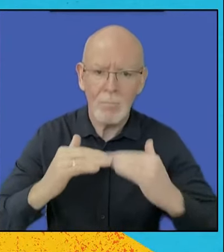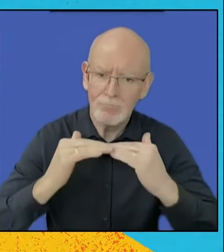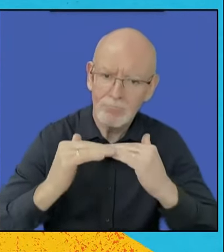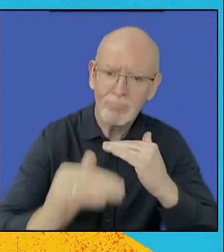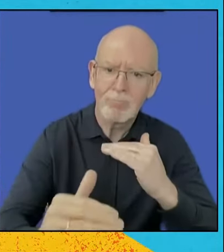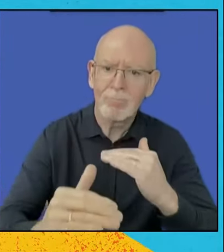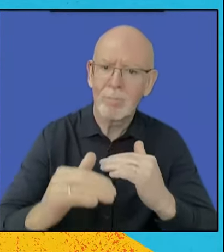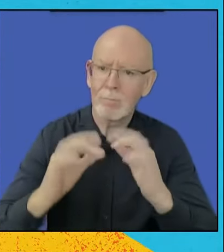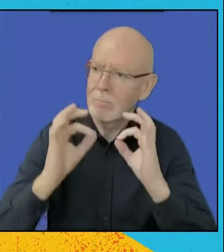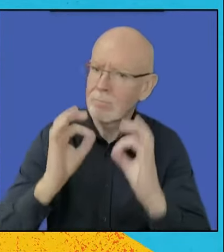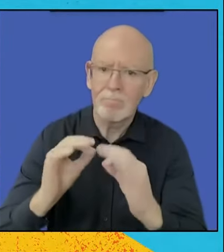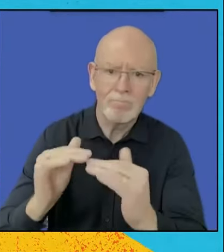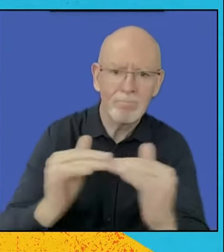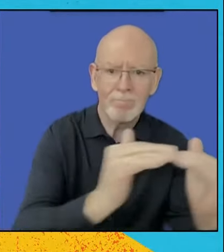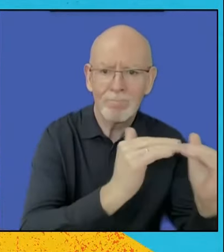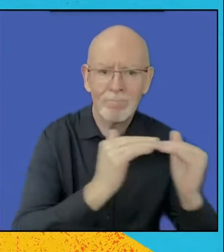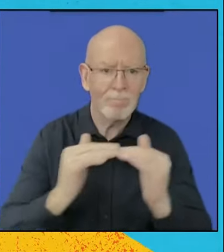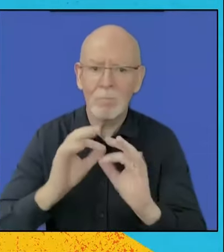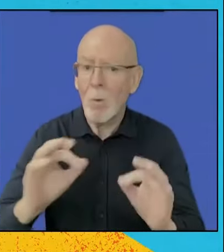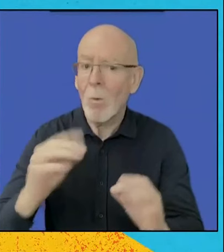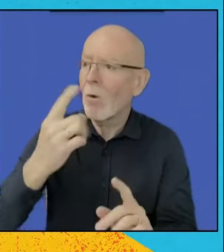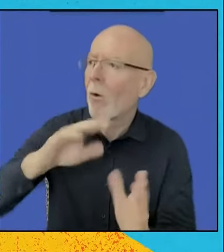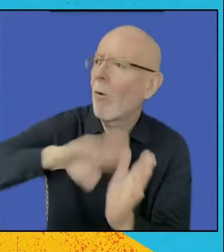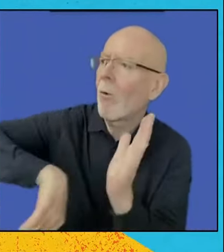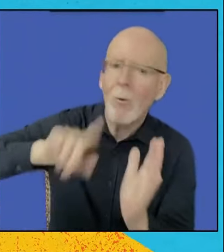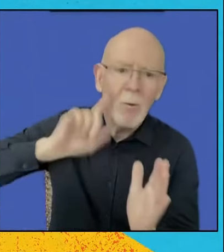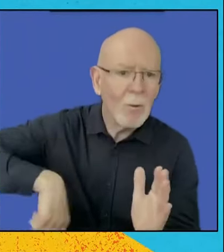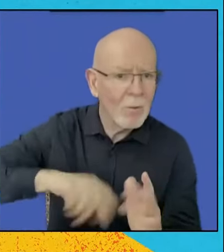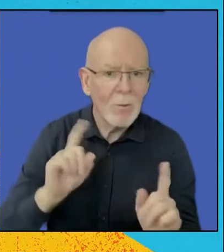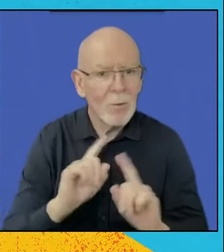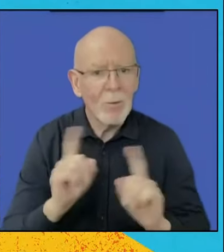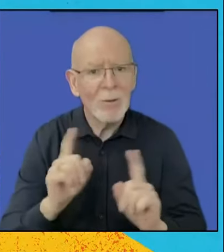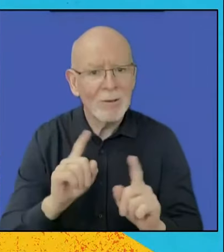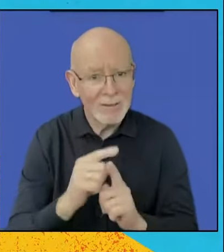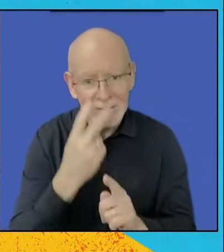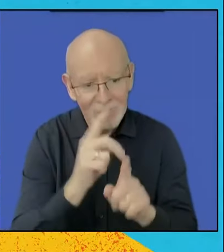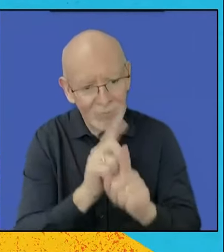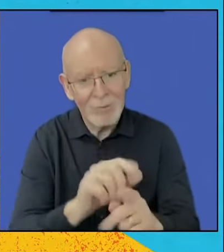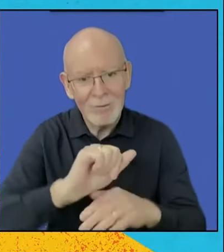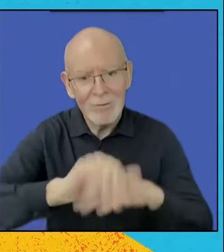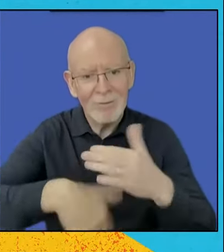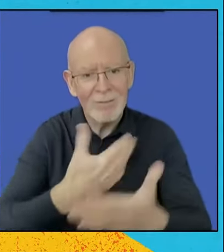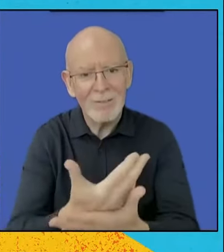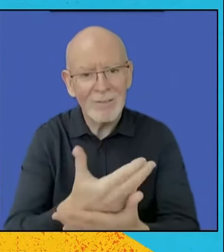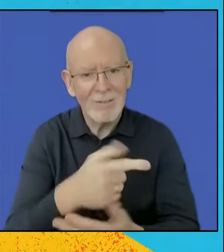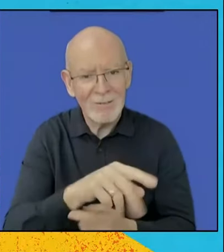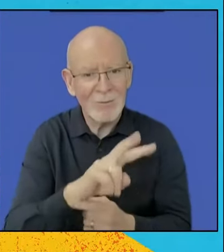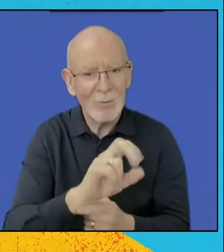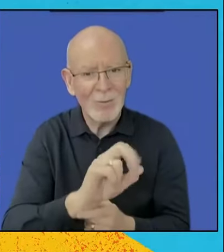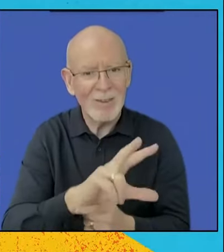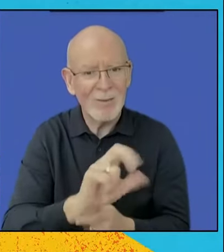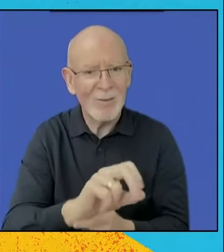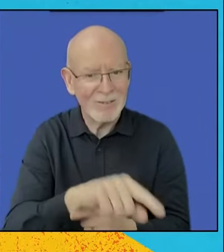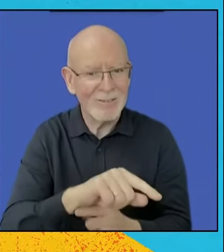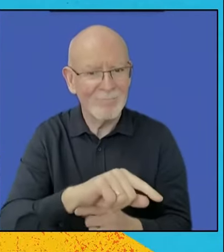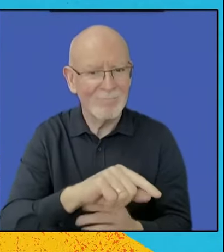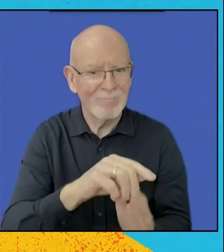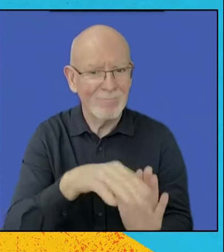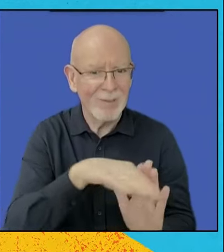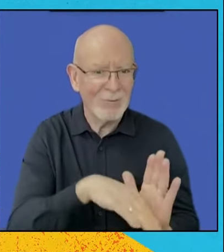resources and can contribute to decision-making at all levels, alongside their governments, alongside other